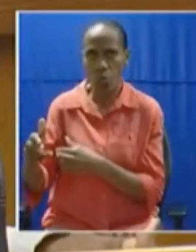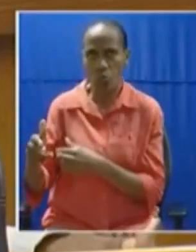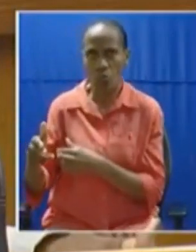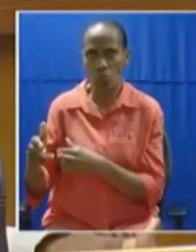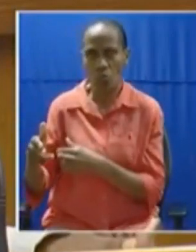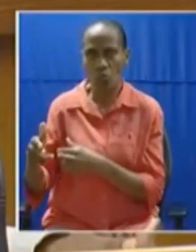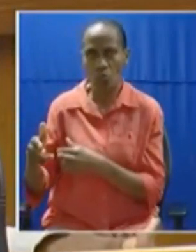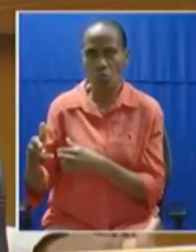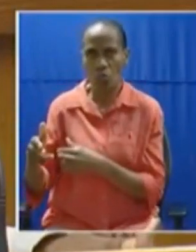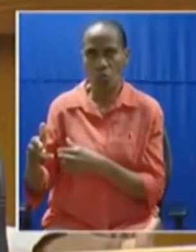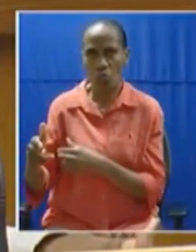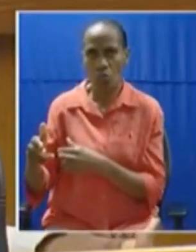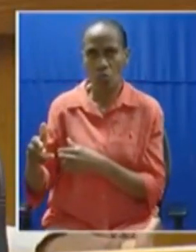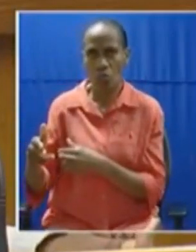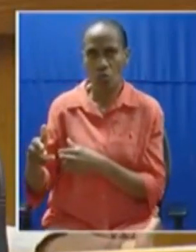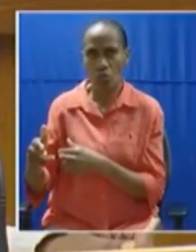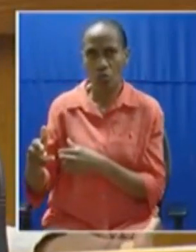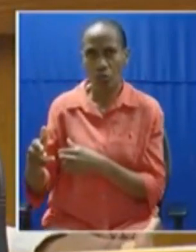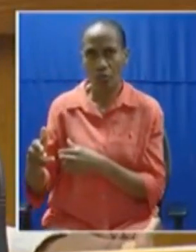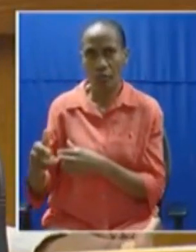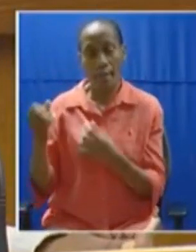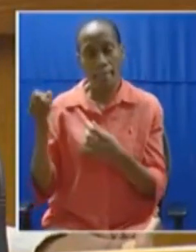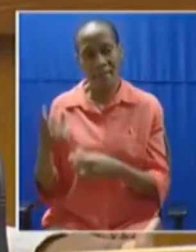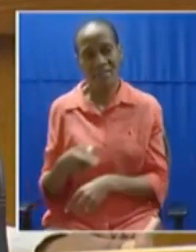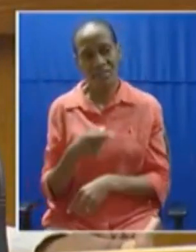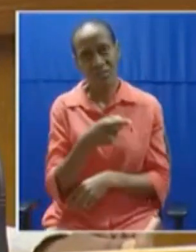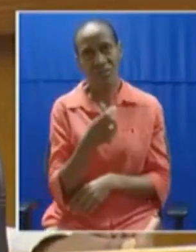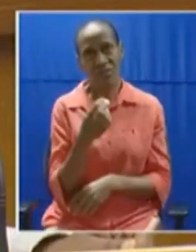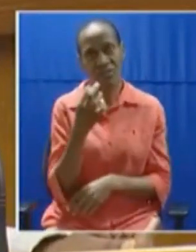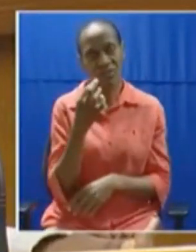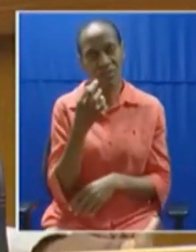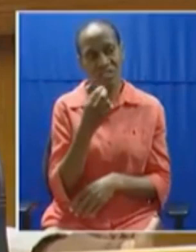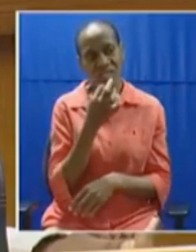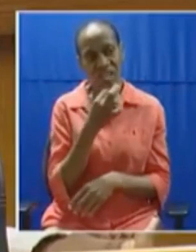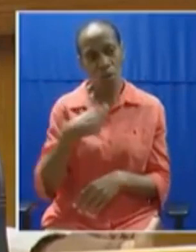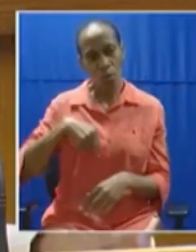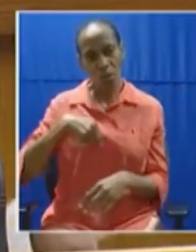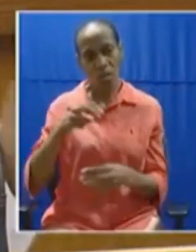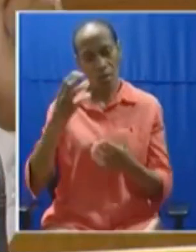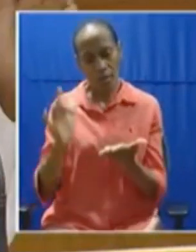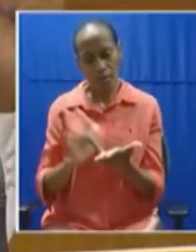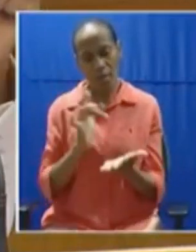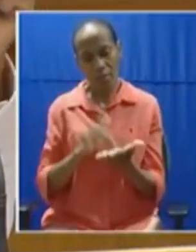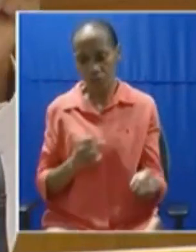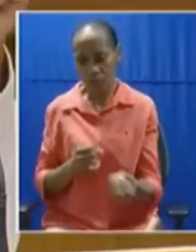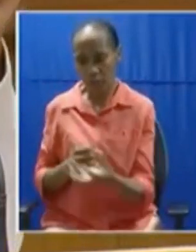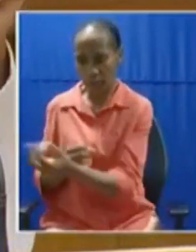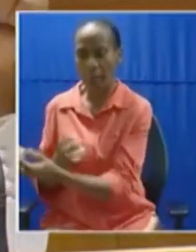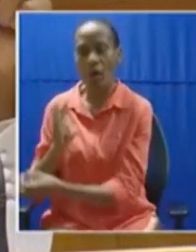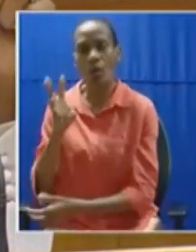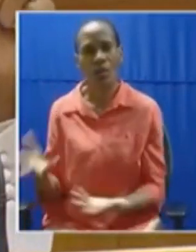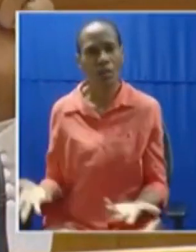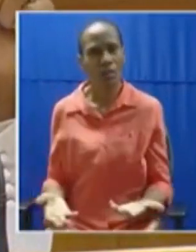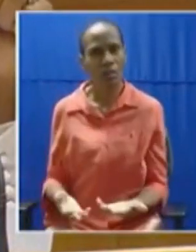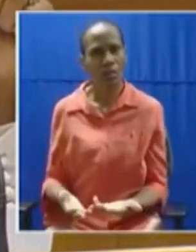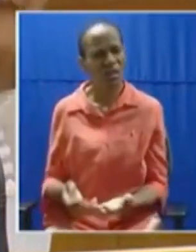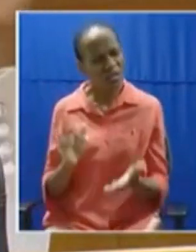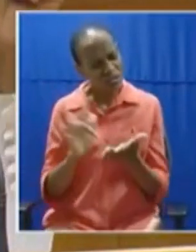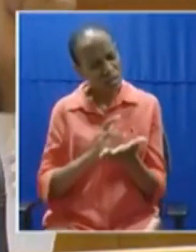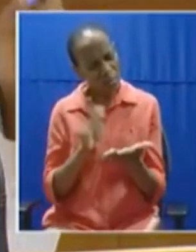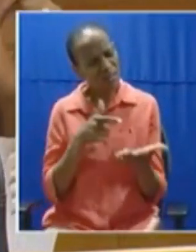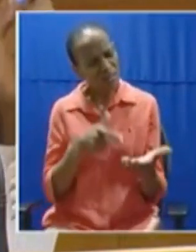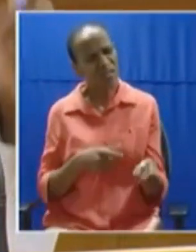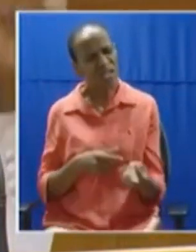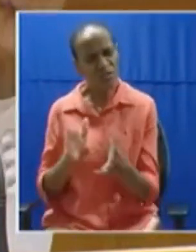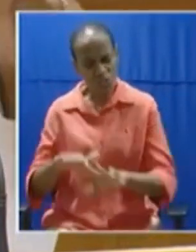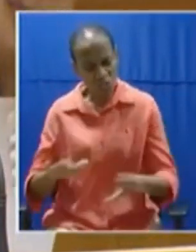budget. But according to you, we need tablets. It is really tablets for learners, or you